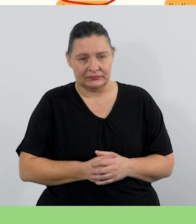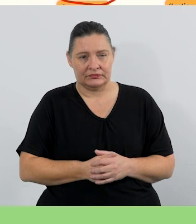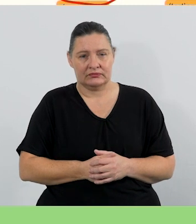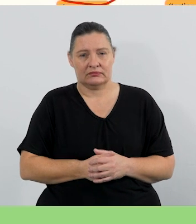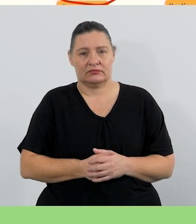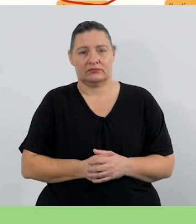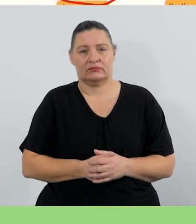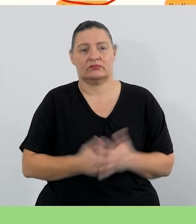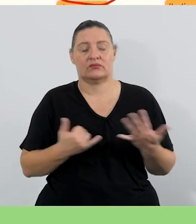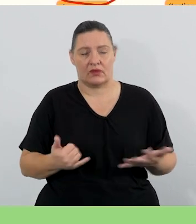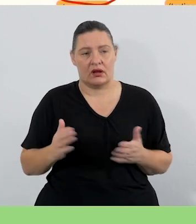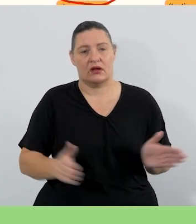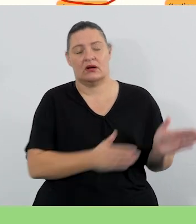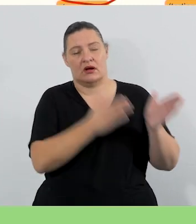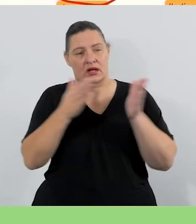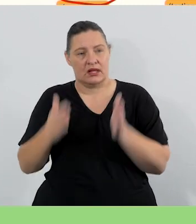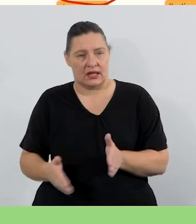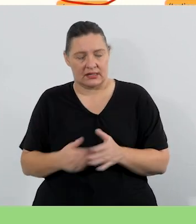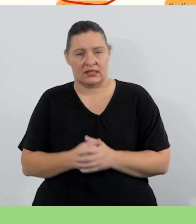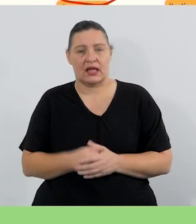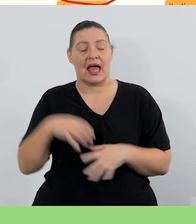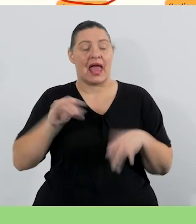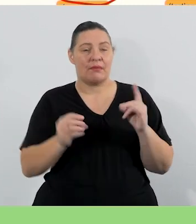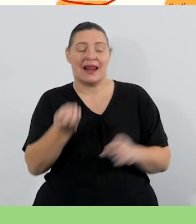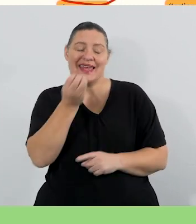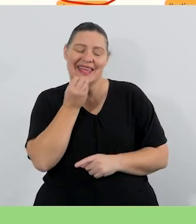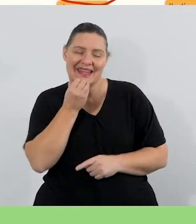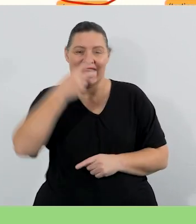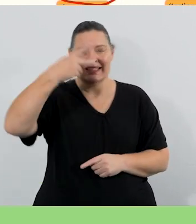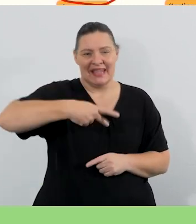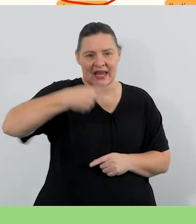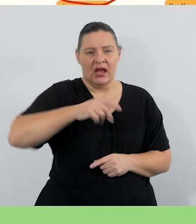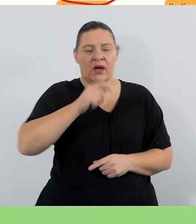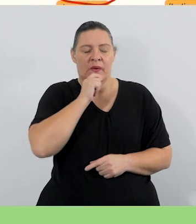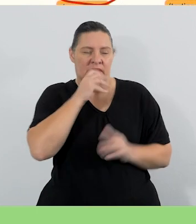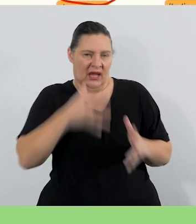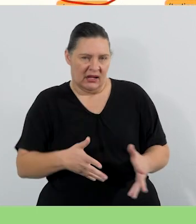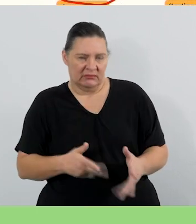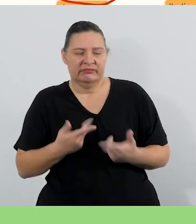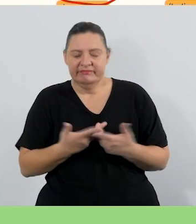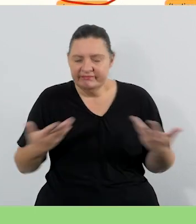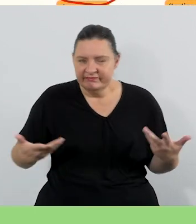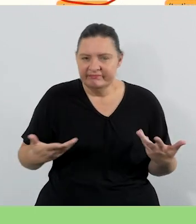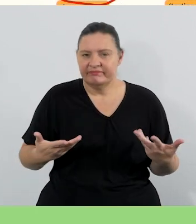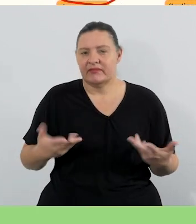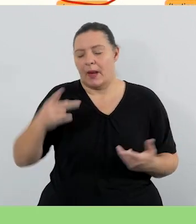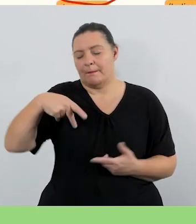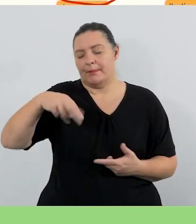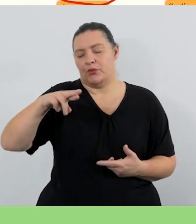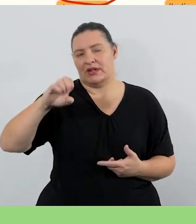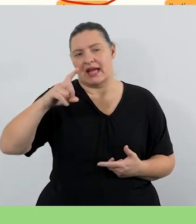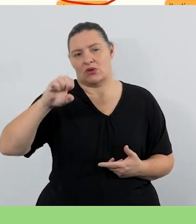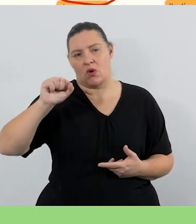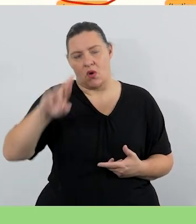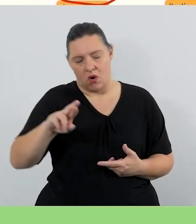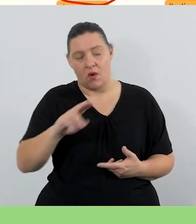lizard. Right. So moving on to our next point, animals that eat secondary consumers, which is mostly